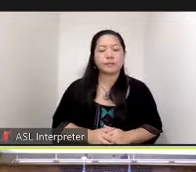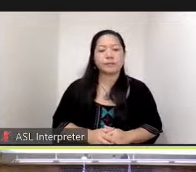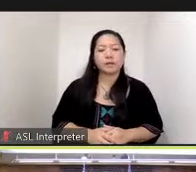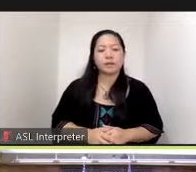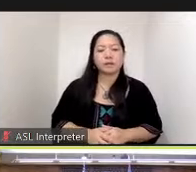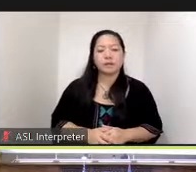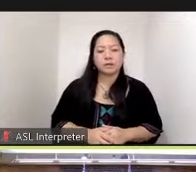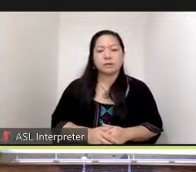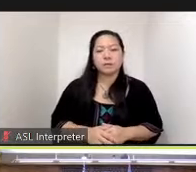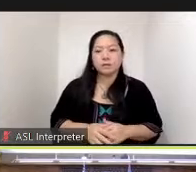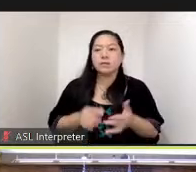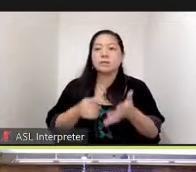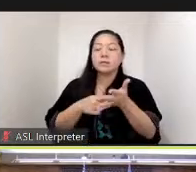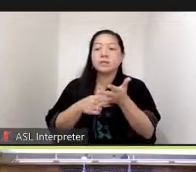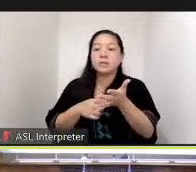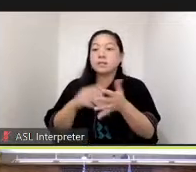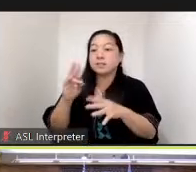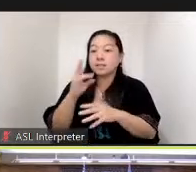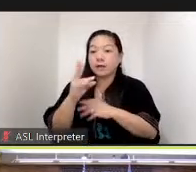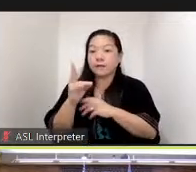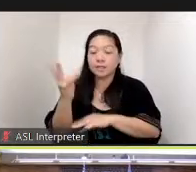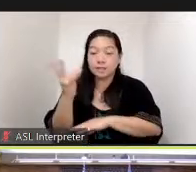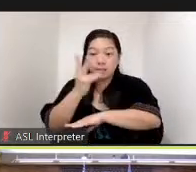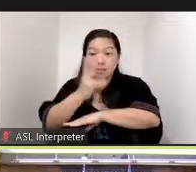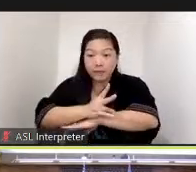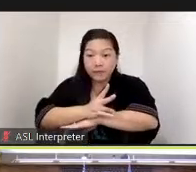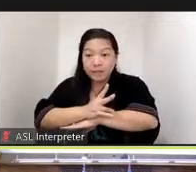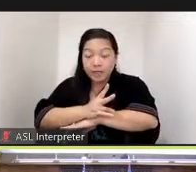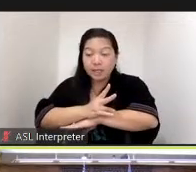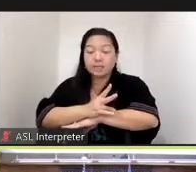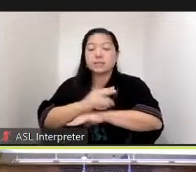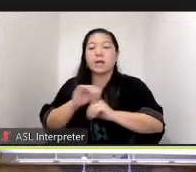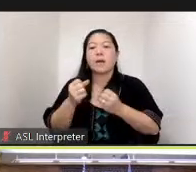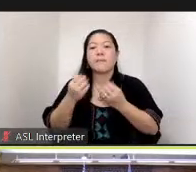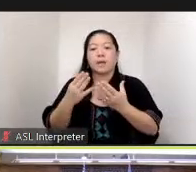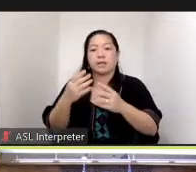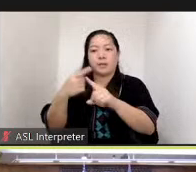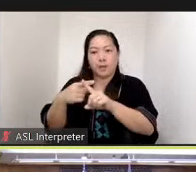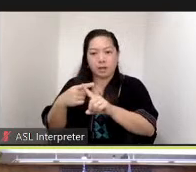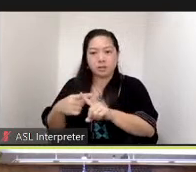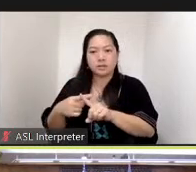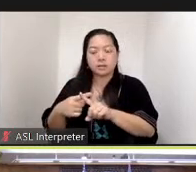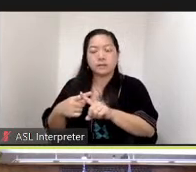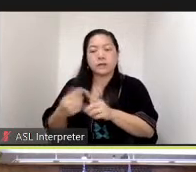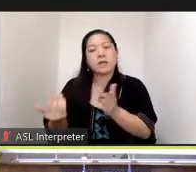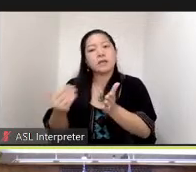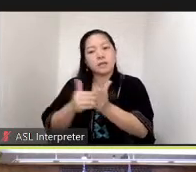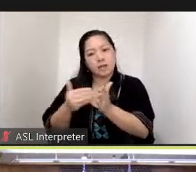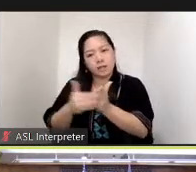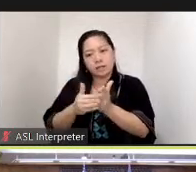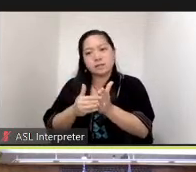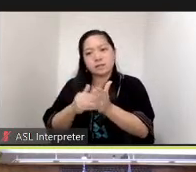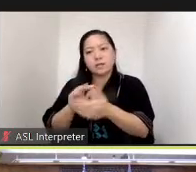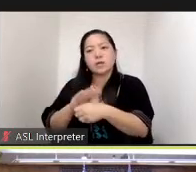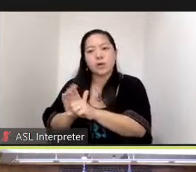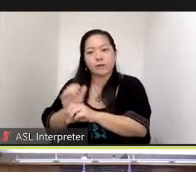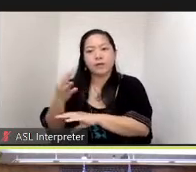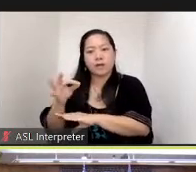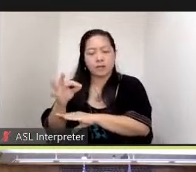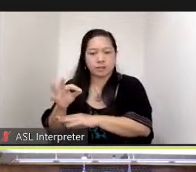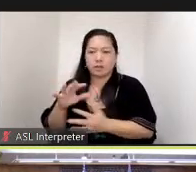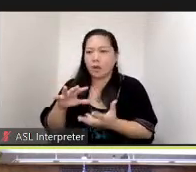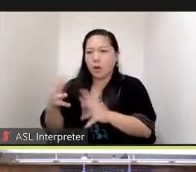This is the 7-day rolling average of cases and positivity rates, again, throughout the pandemic,